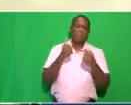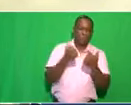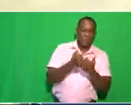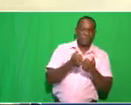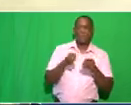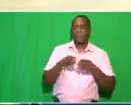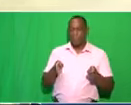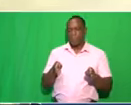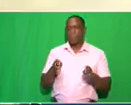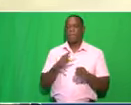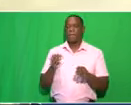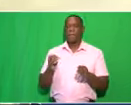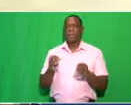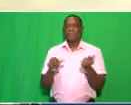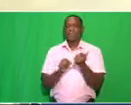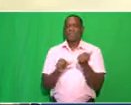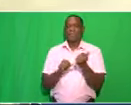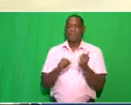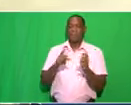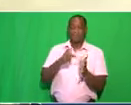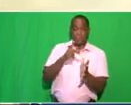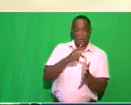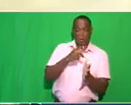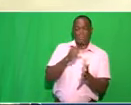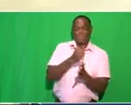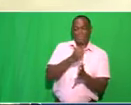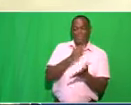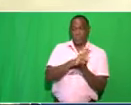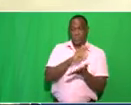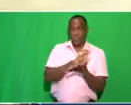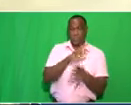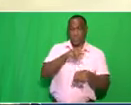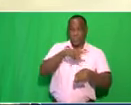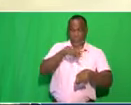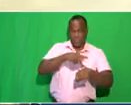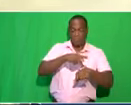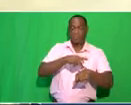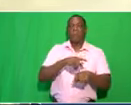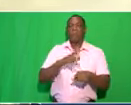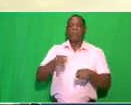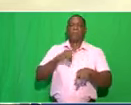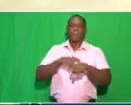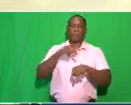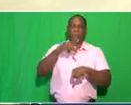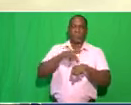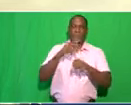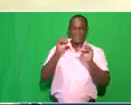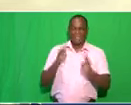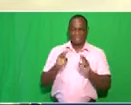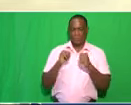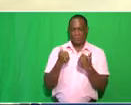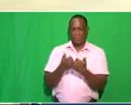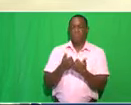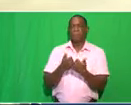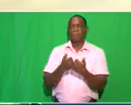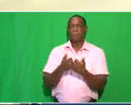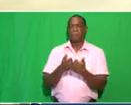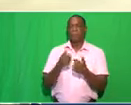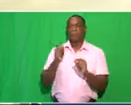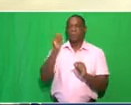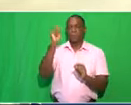Public and Assisted Primary and Secondary School Principals, the National Parent Teachers Association, the Trinidad and